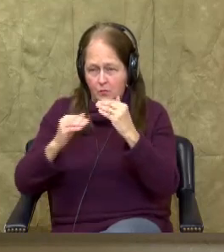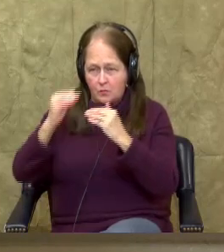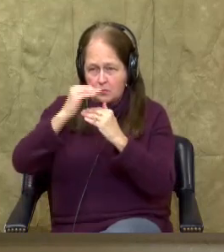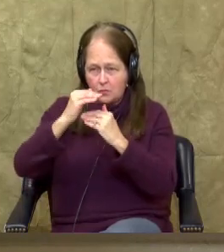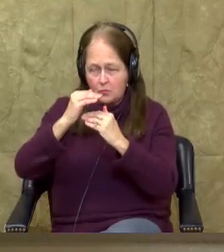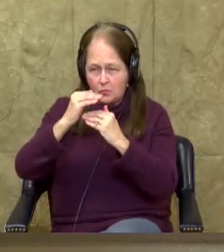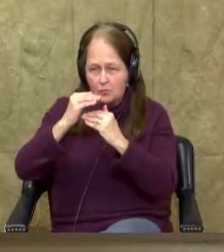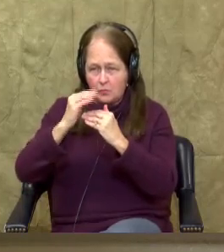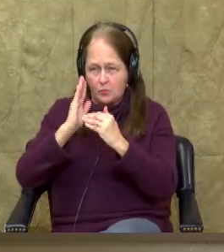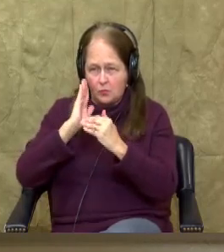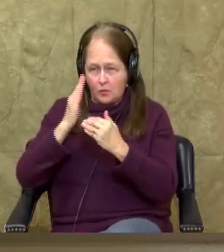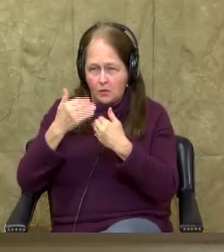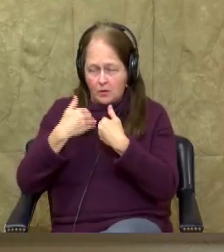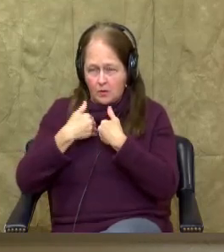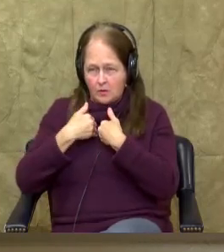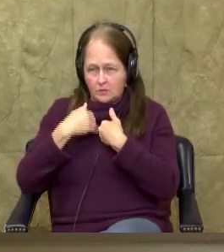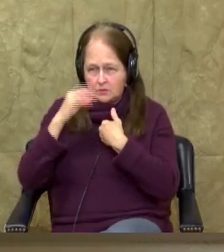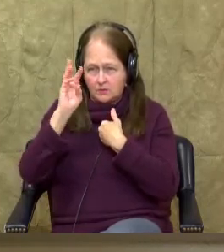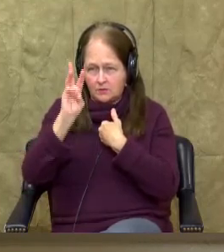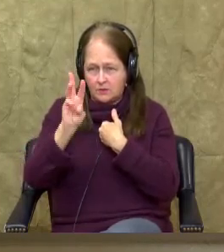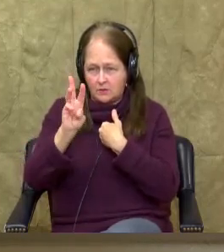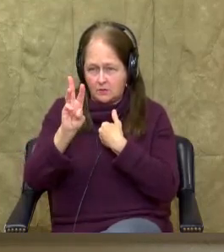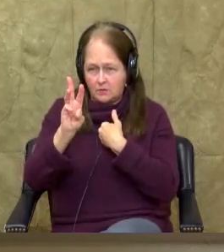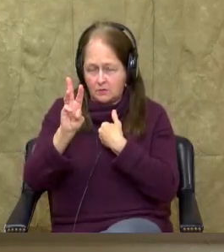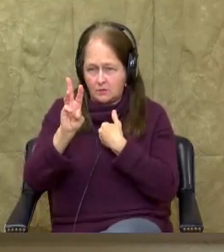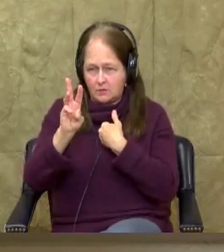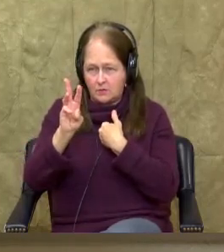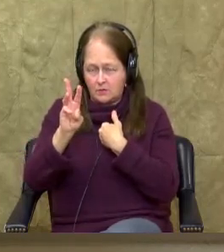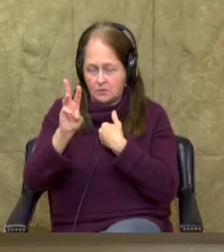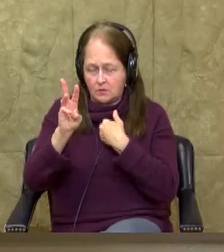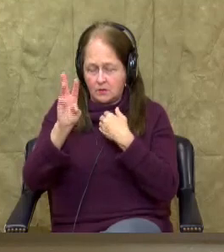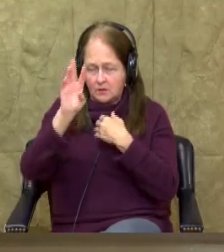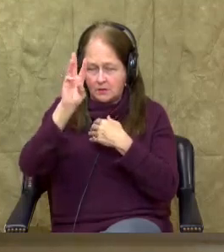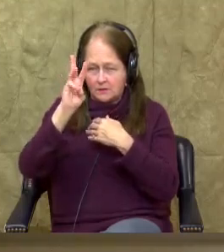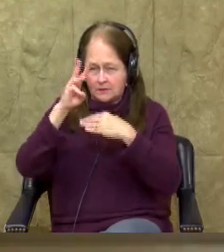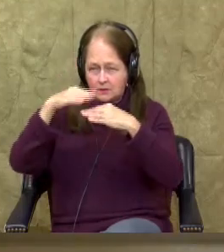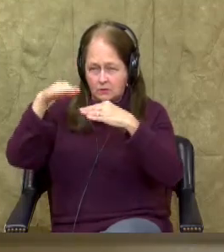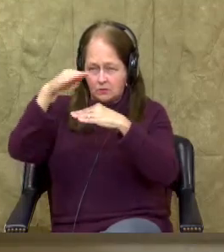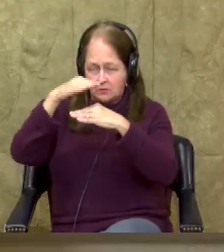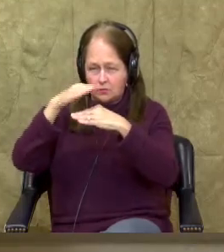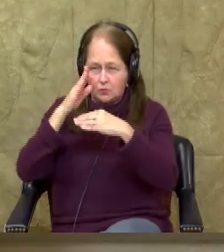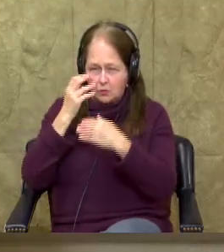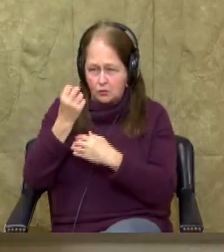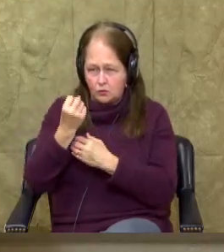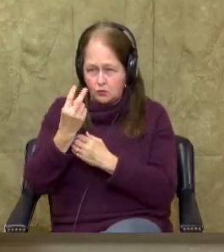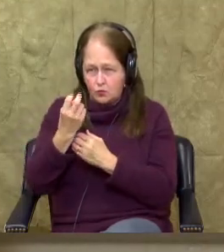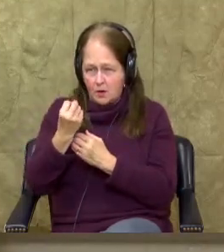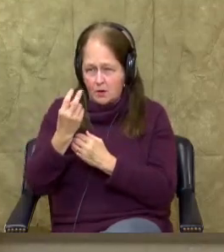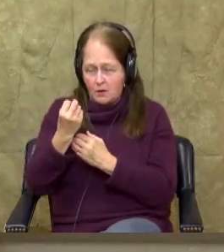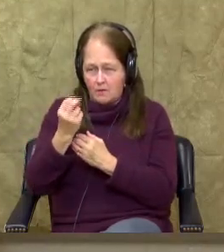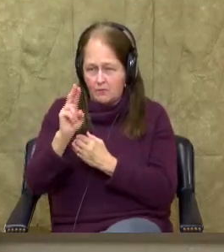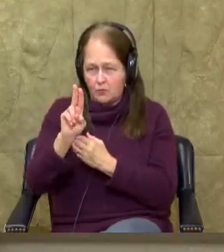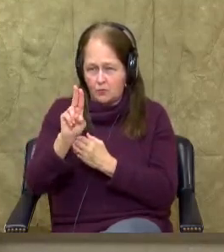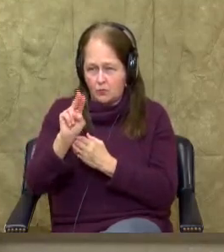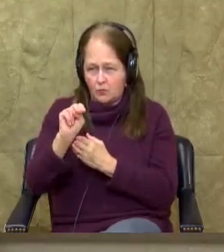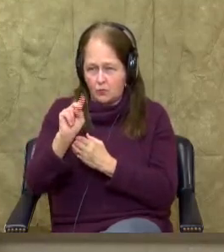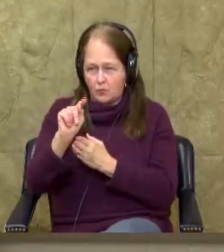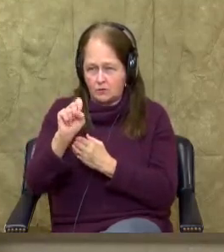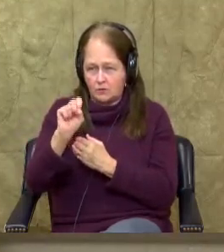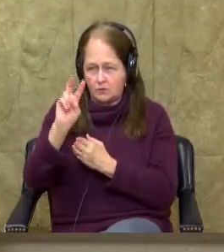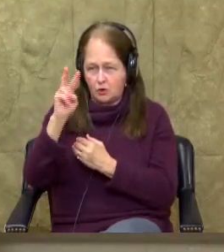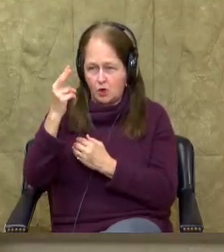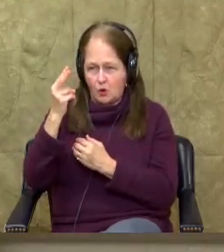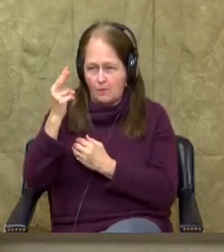these, we would have 6, and then plus 6 more would give us 12 units